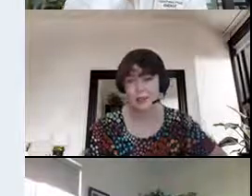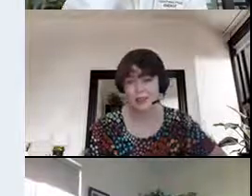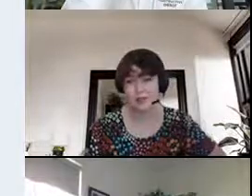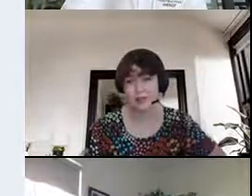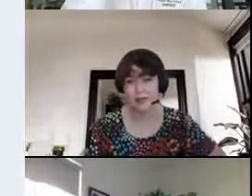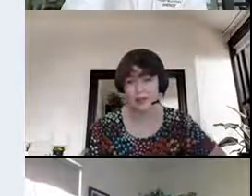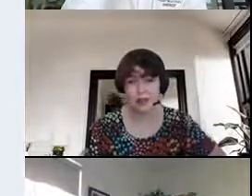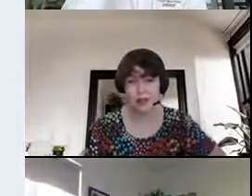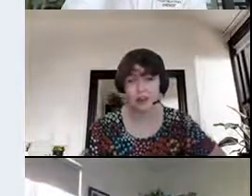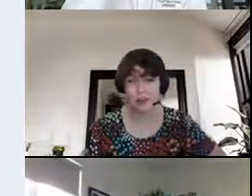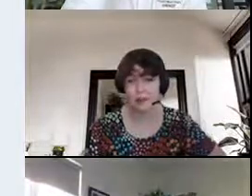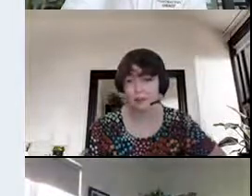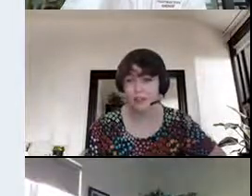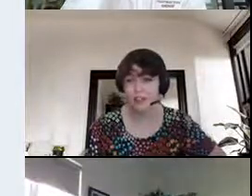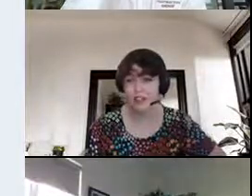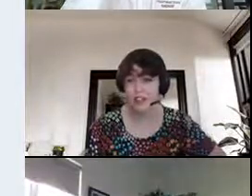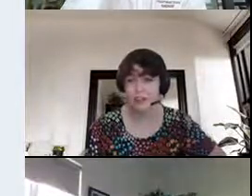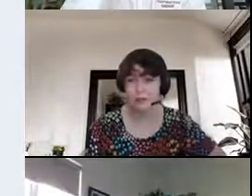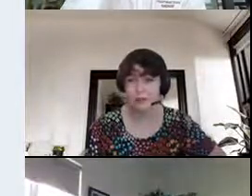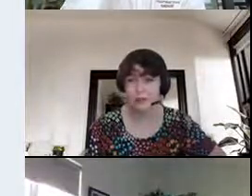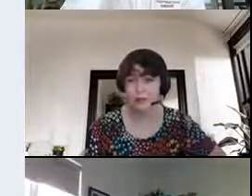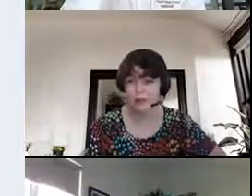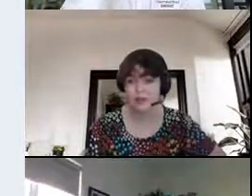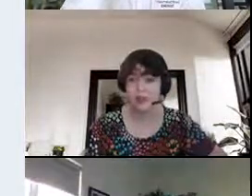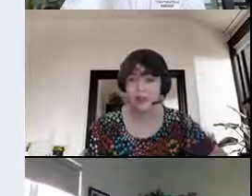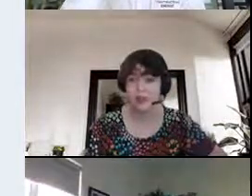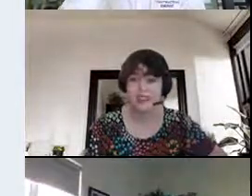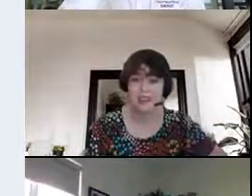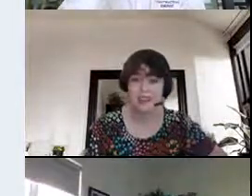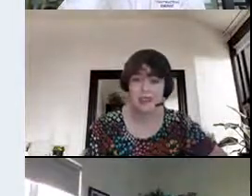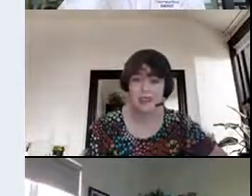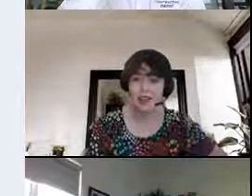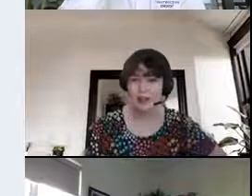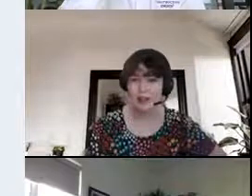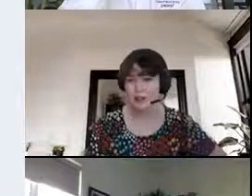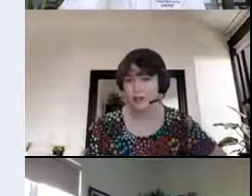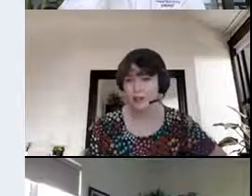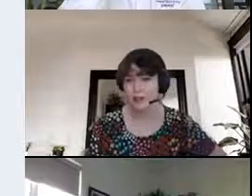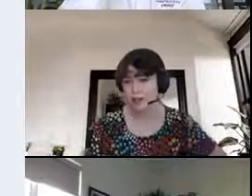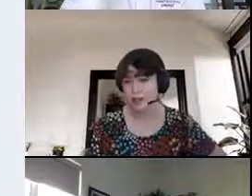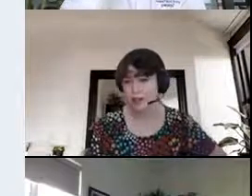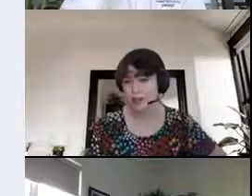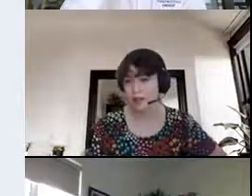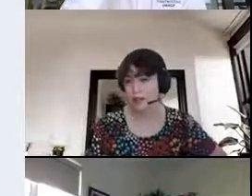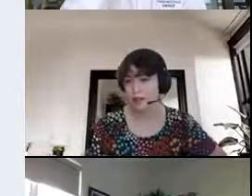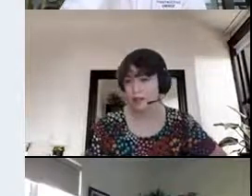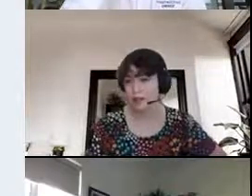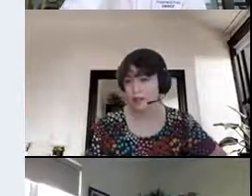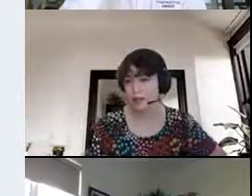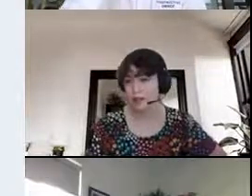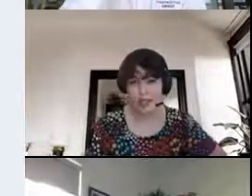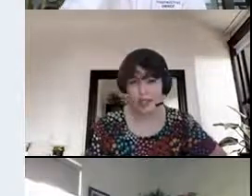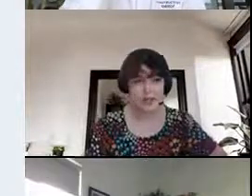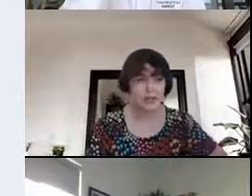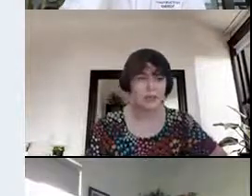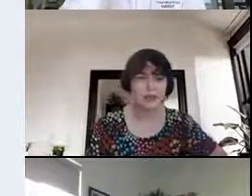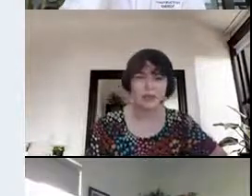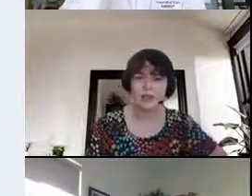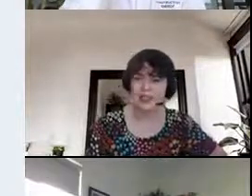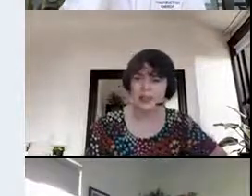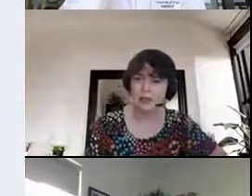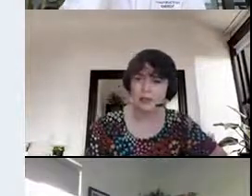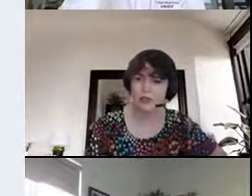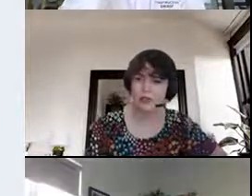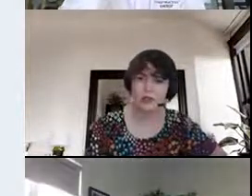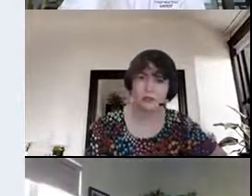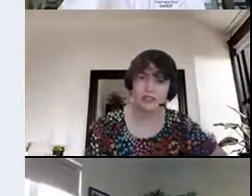had 6 months without reliable connection to the grid because of fire damage. So a really positive project,